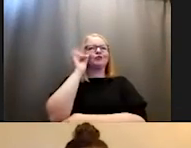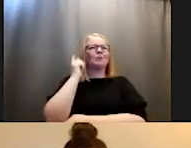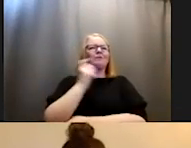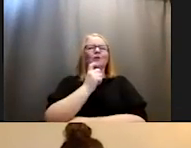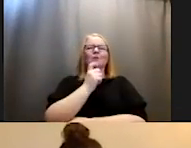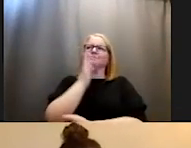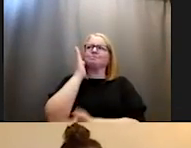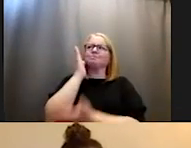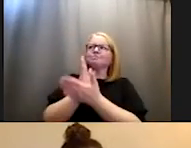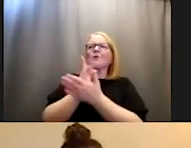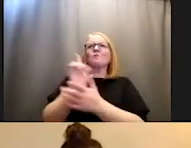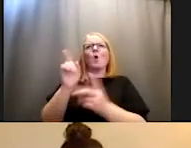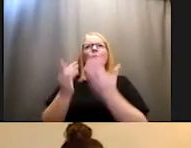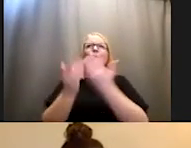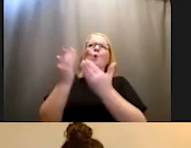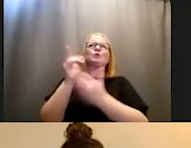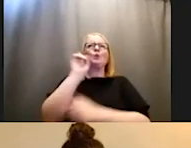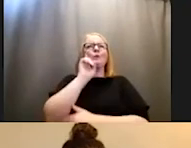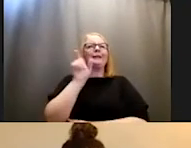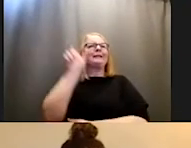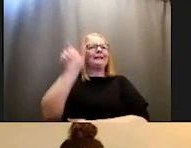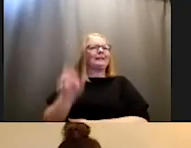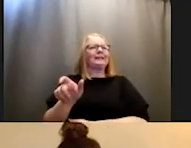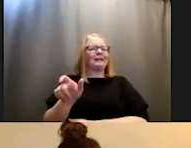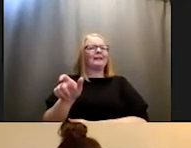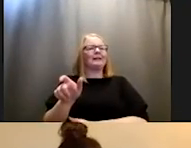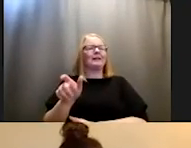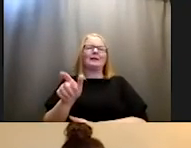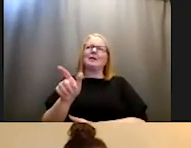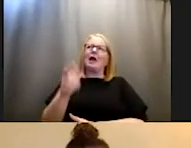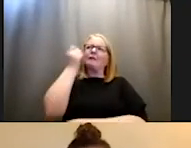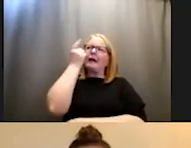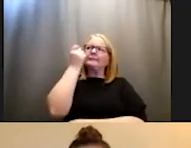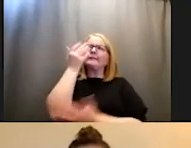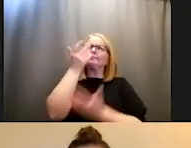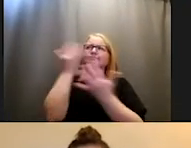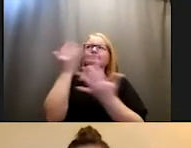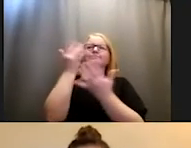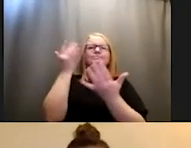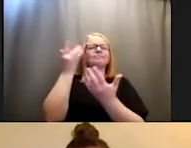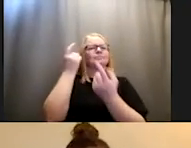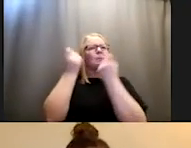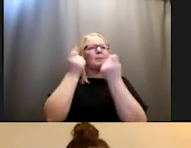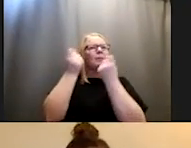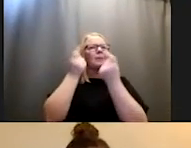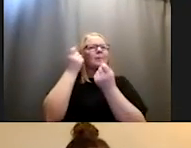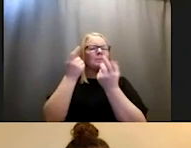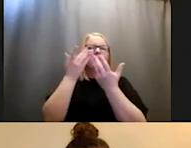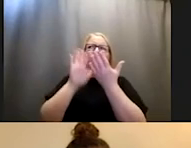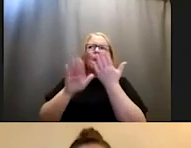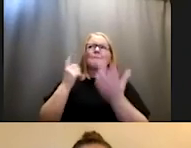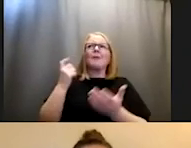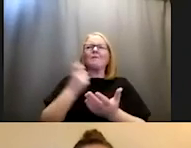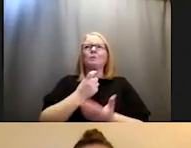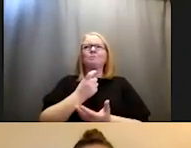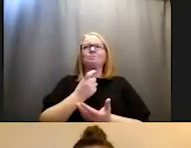for the modern woman. But she had lots of ideas of what she wanted from a perfume, and I think they